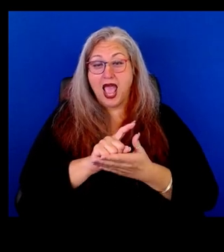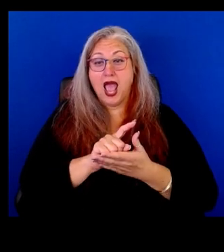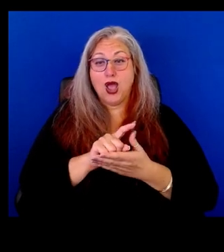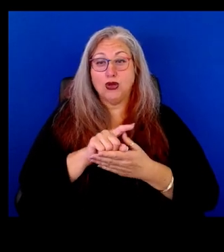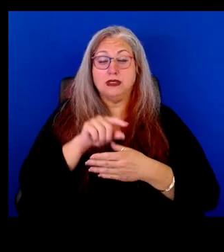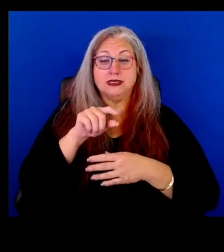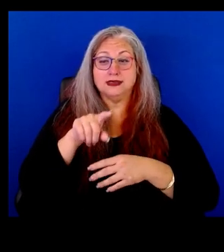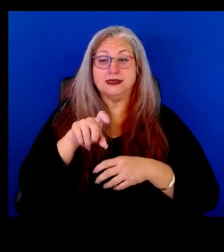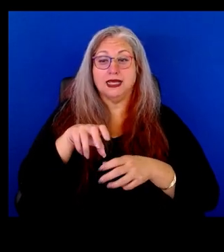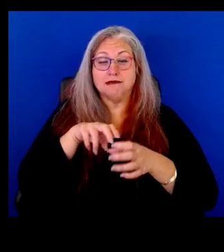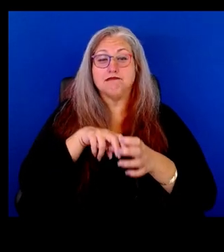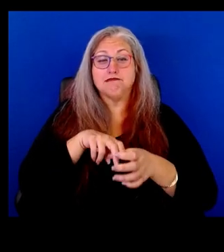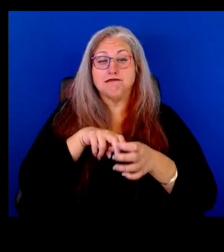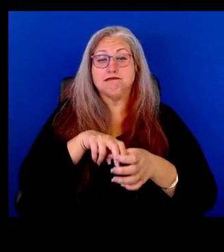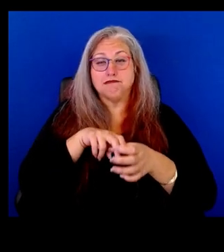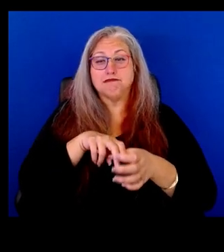was really